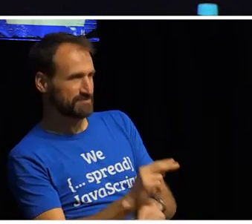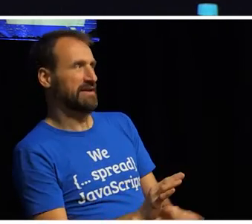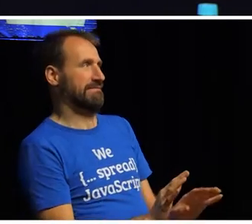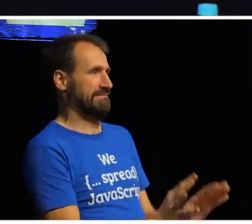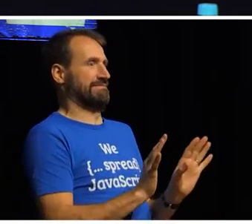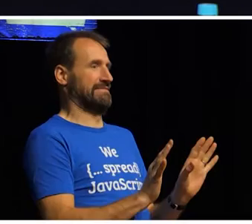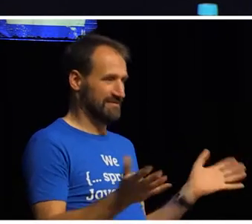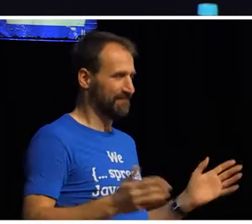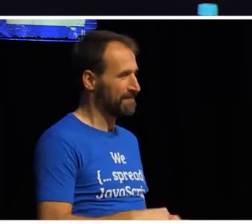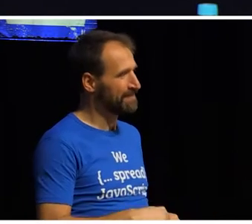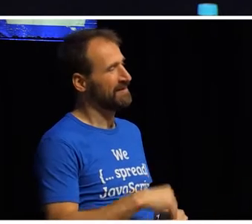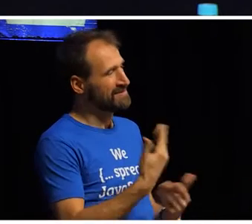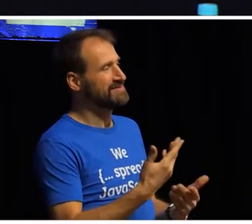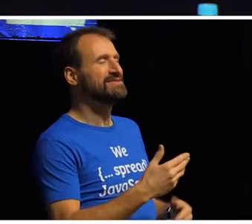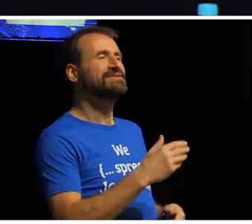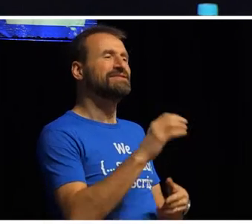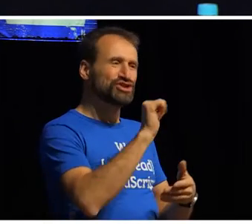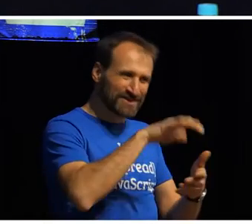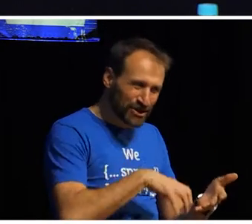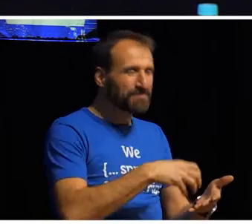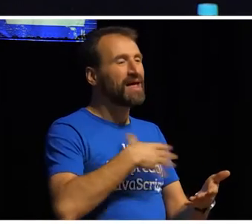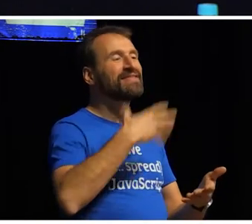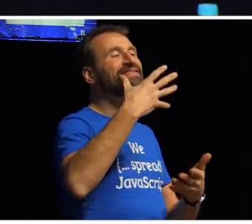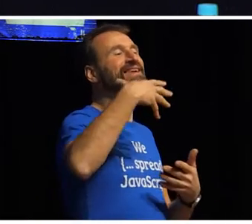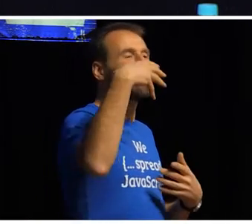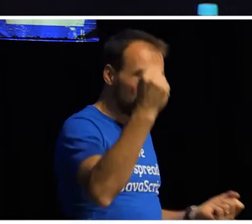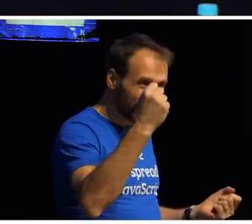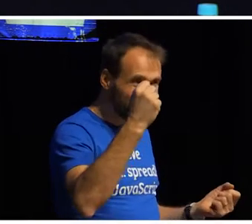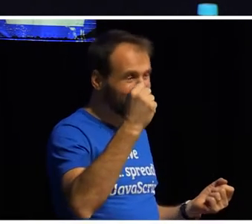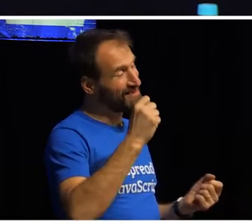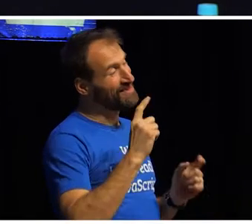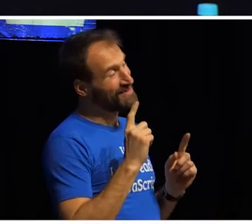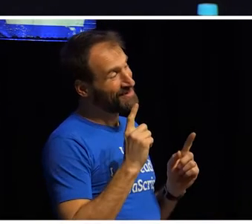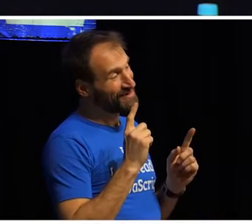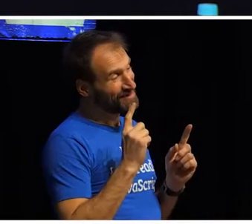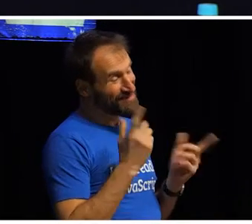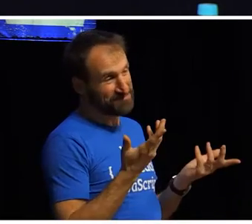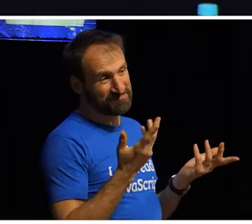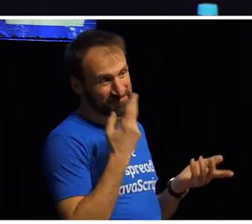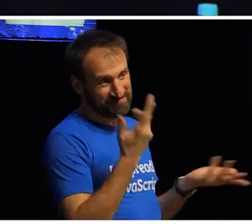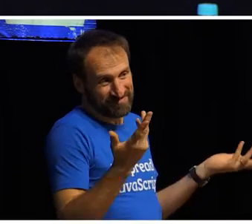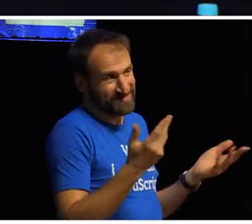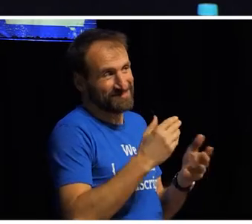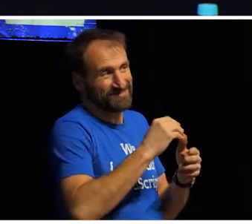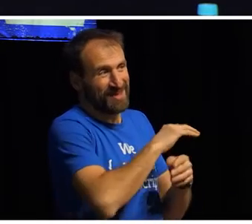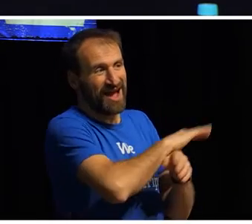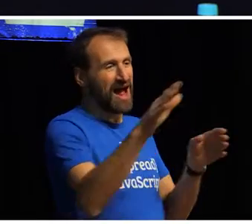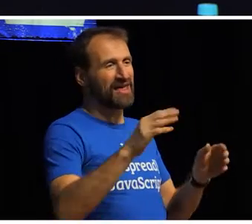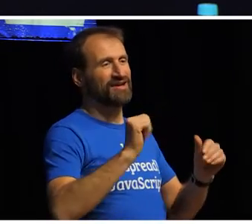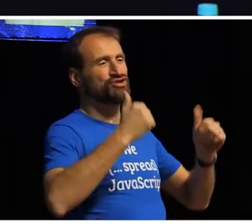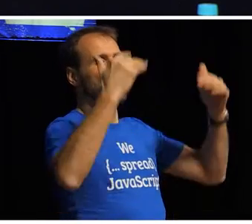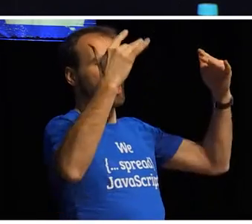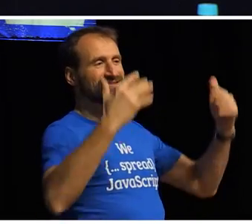to JavaScript is one definitely on the dependency metrics javascript is also leading the charts so so with that